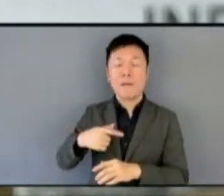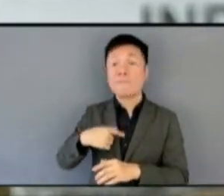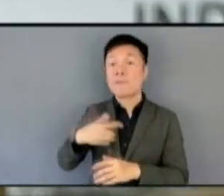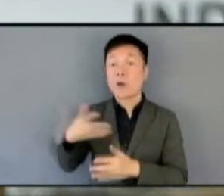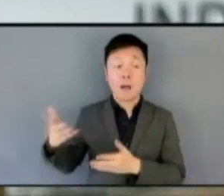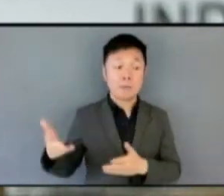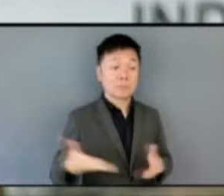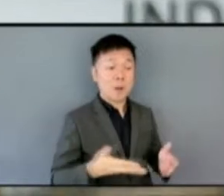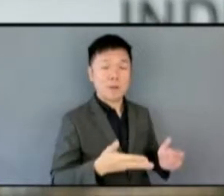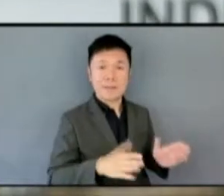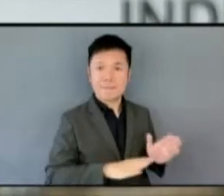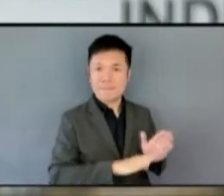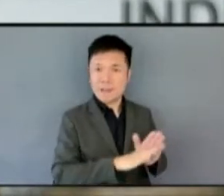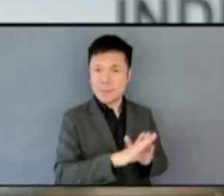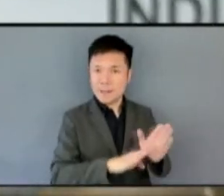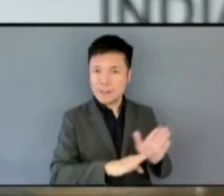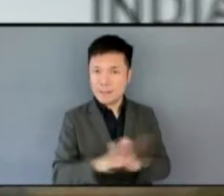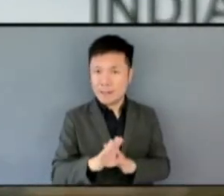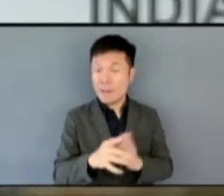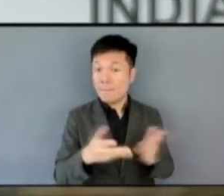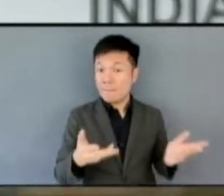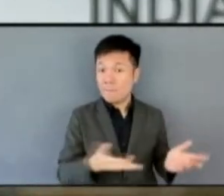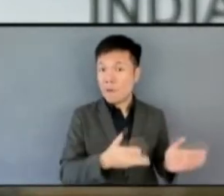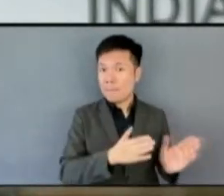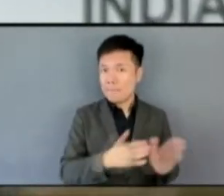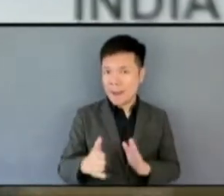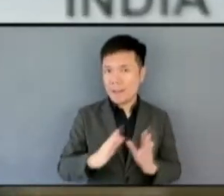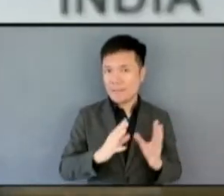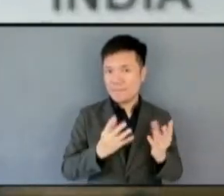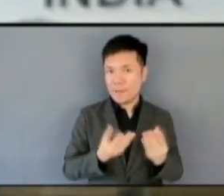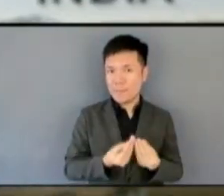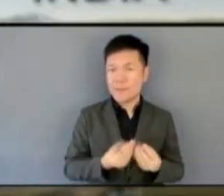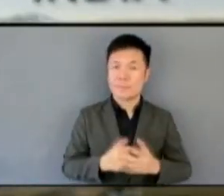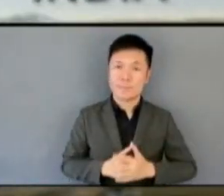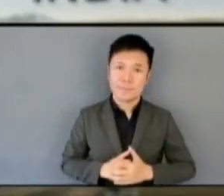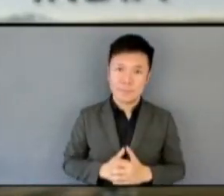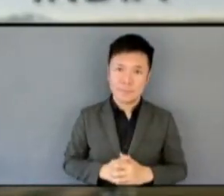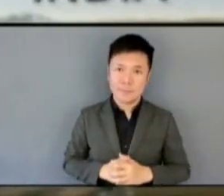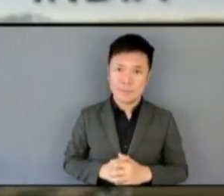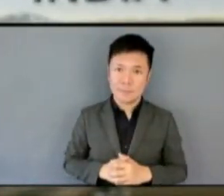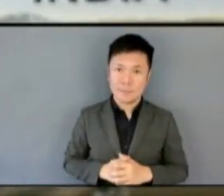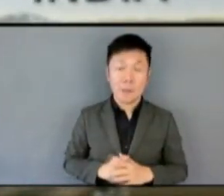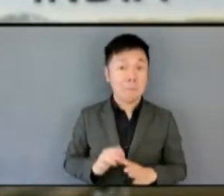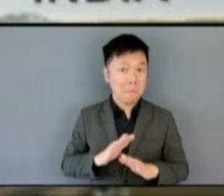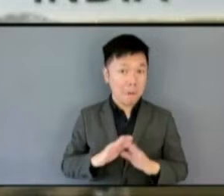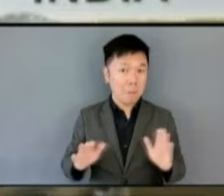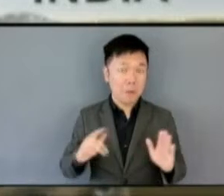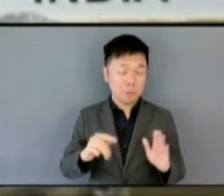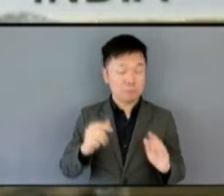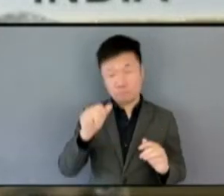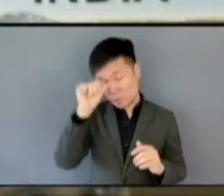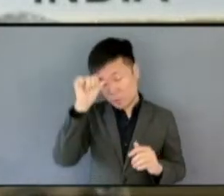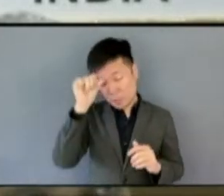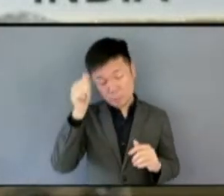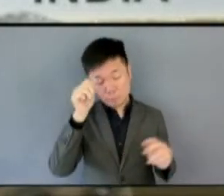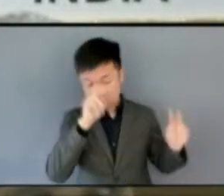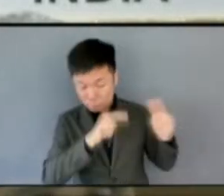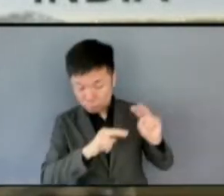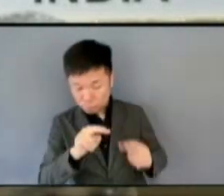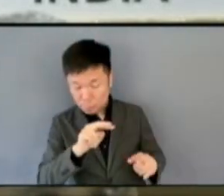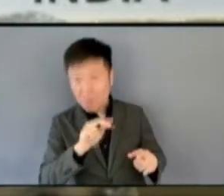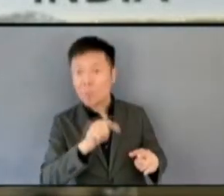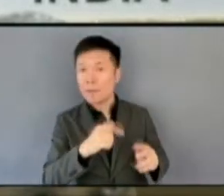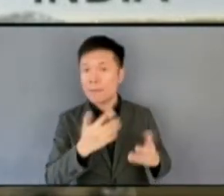development through sustained family planning initiatives. It is estimated that India's care needs are